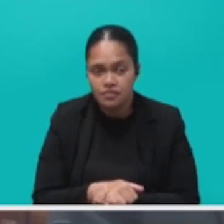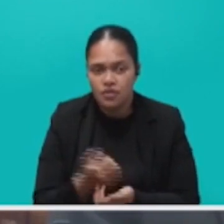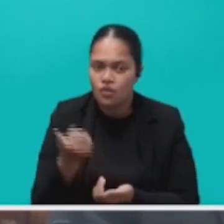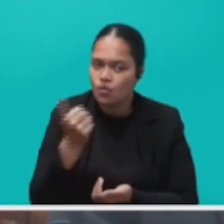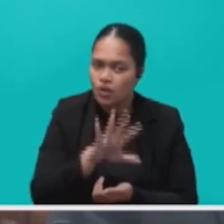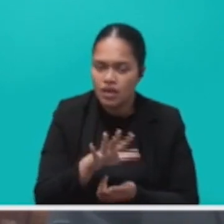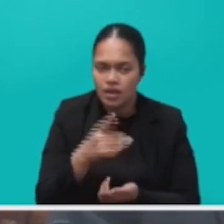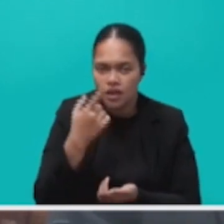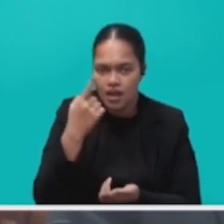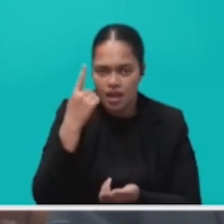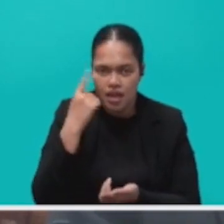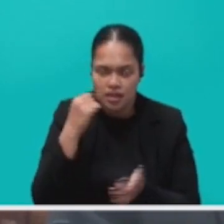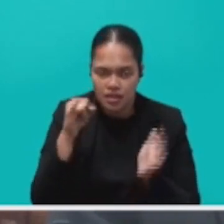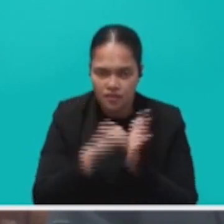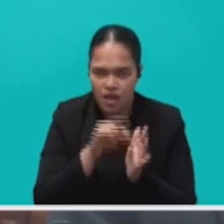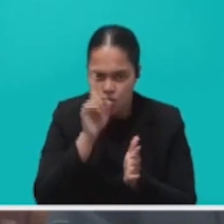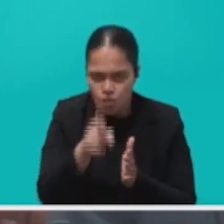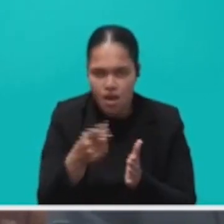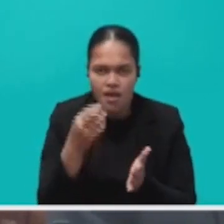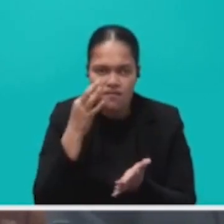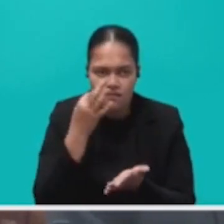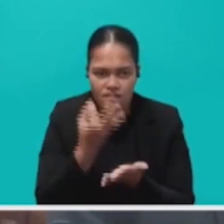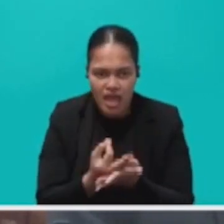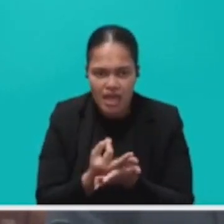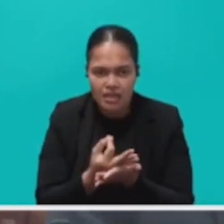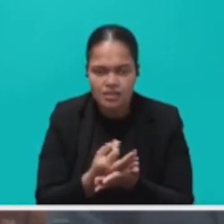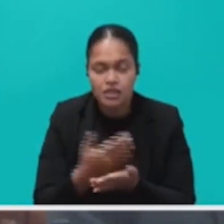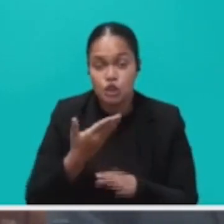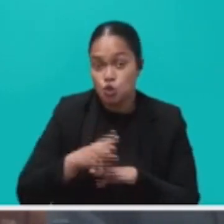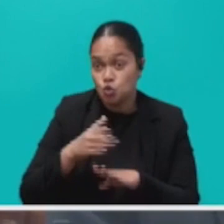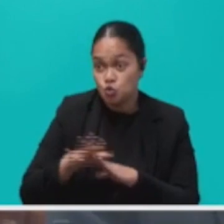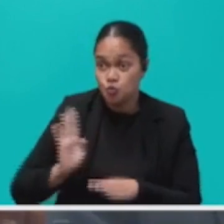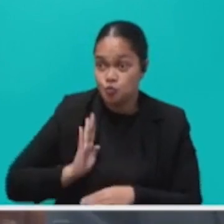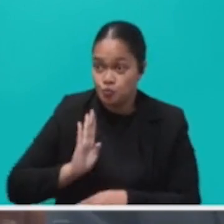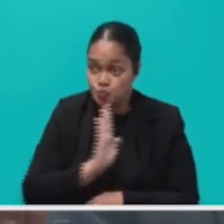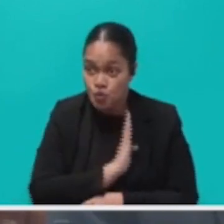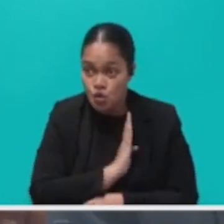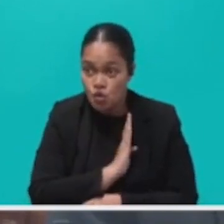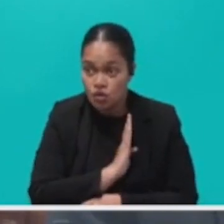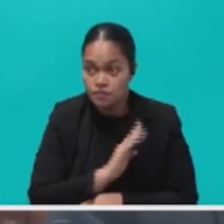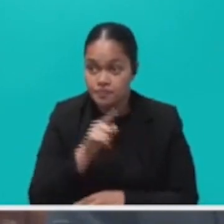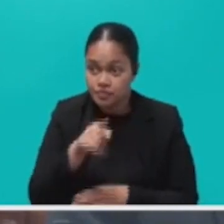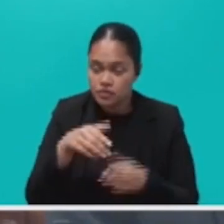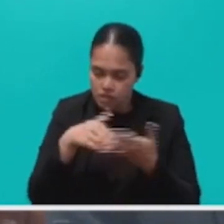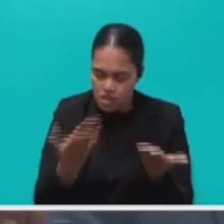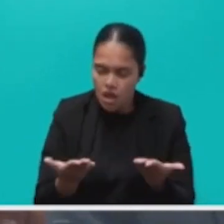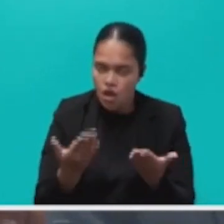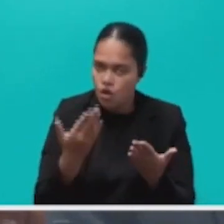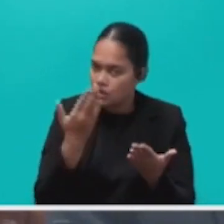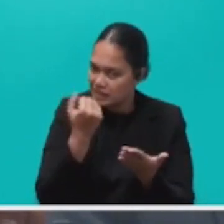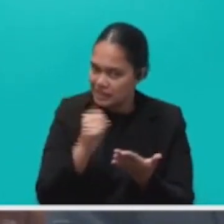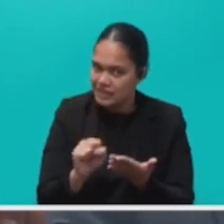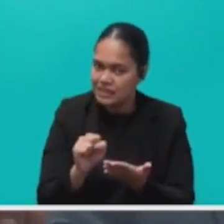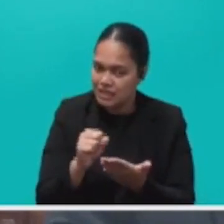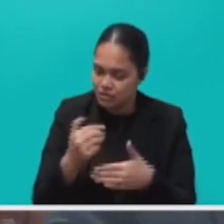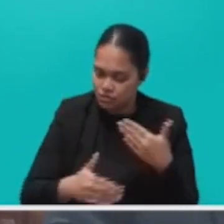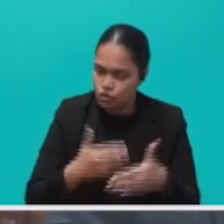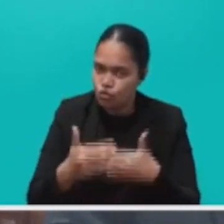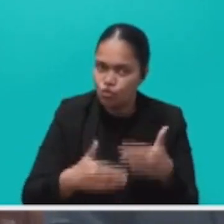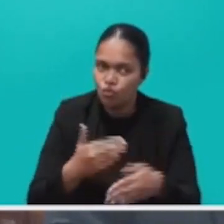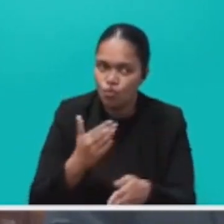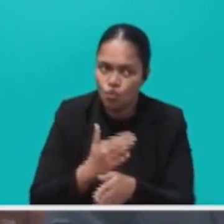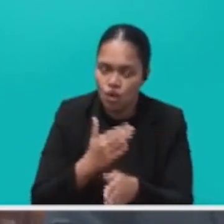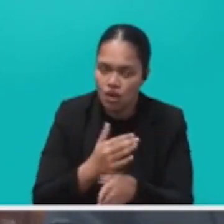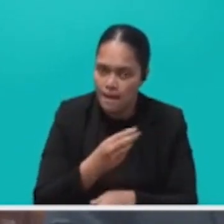identified. That's a fact. The new board is on the dot. They are working on it.